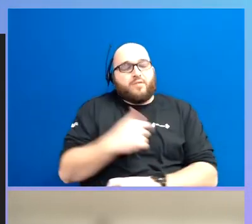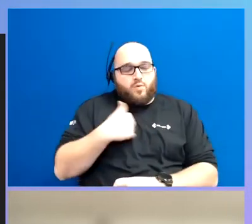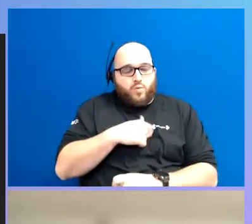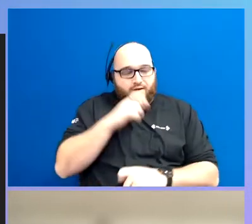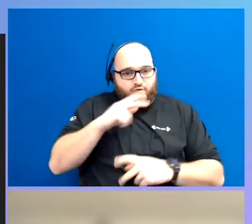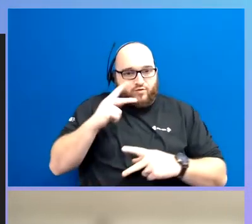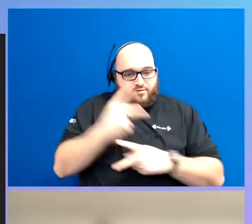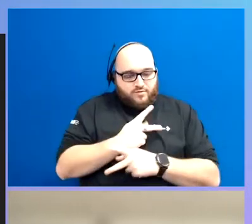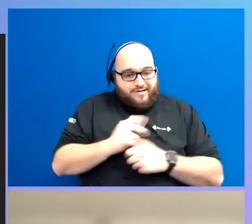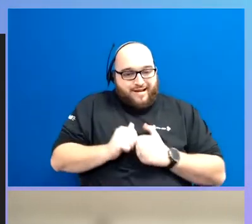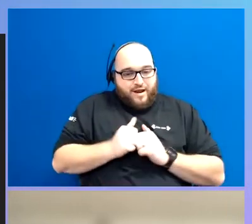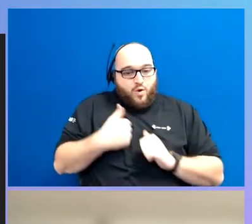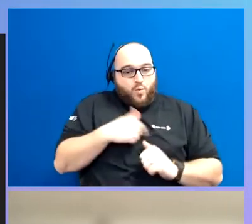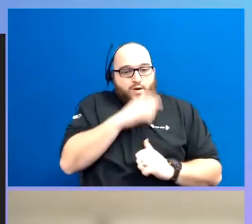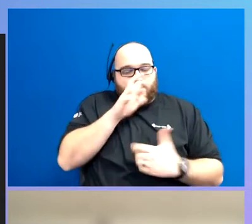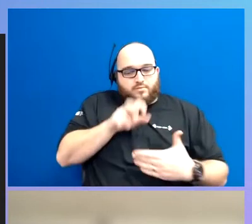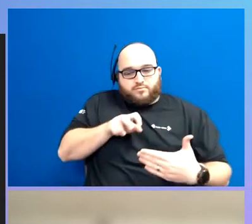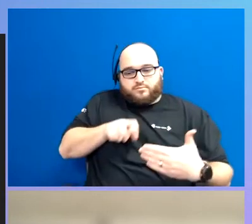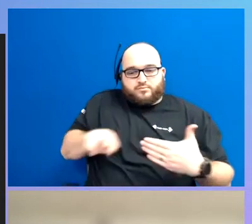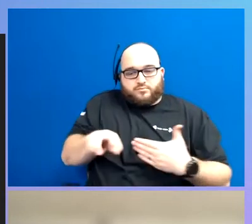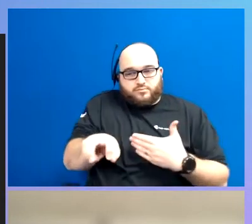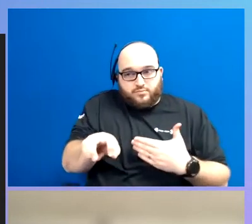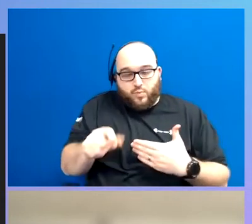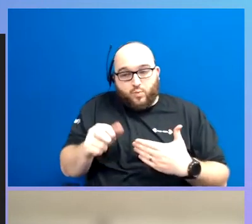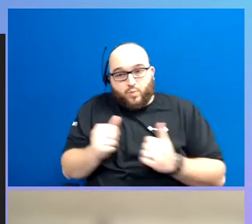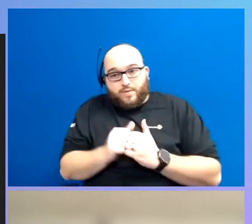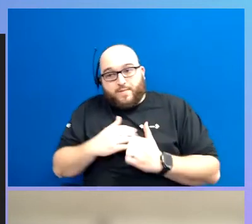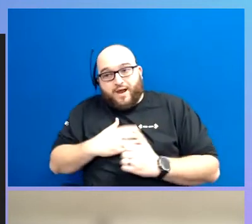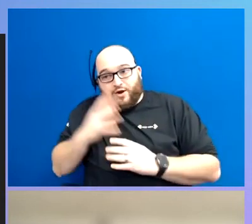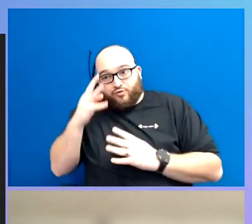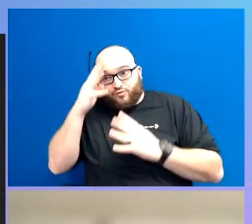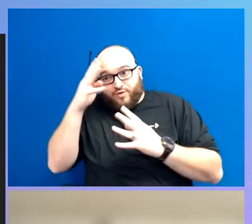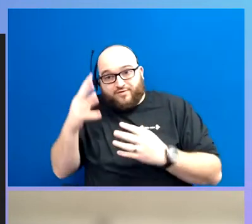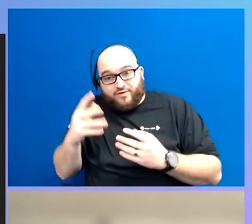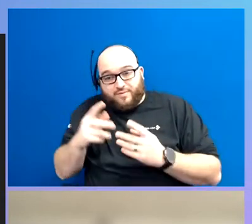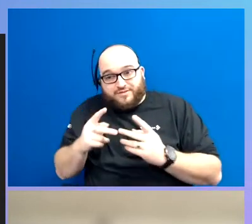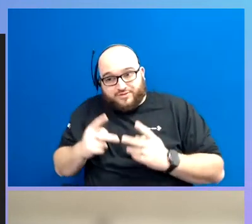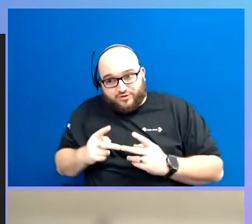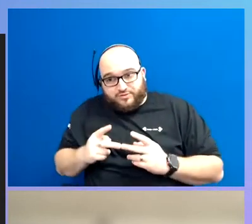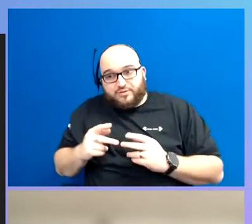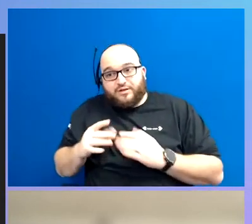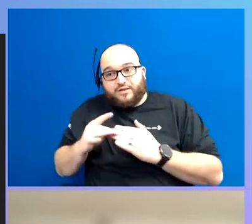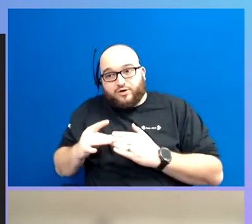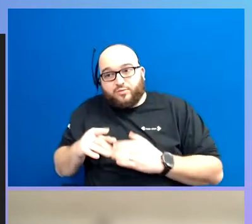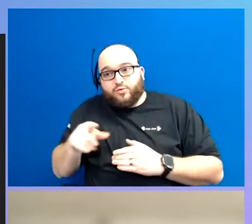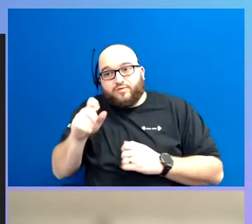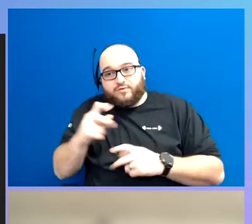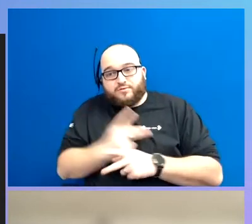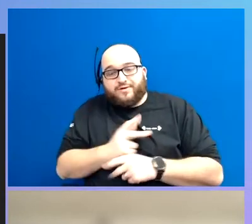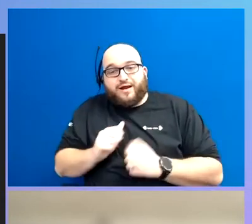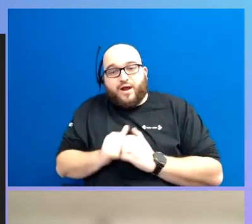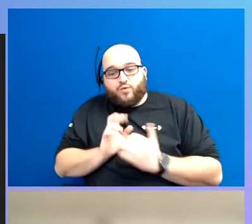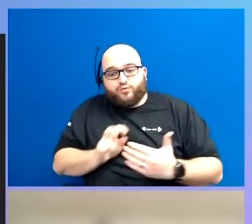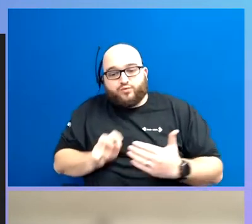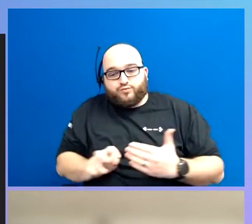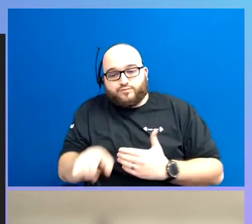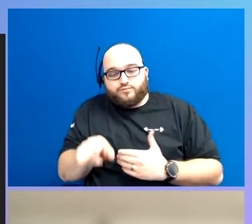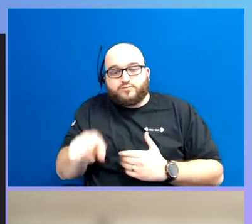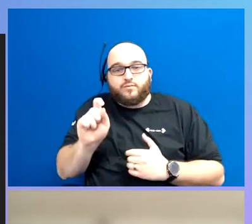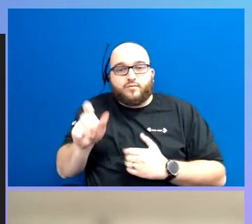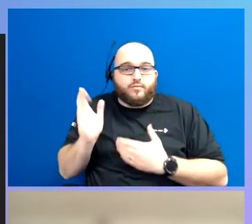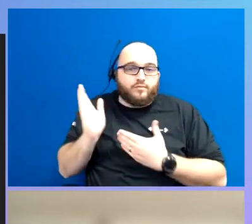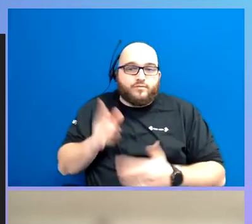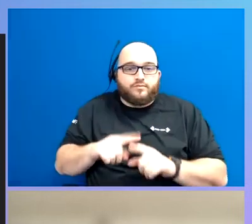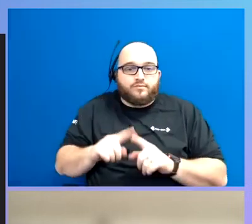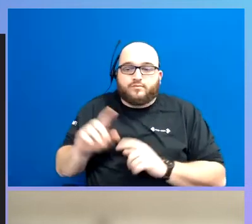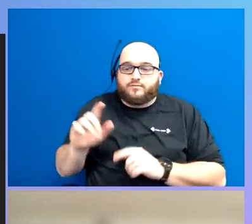job, and if you work in a creative position like I did, or creative leadership, is you have to learn how to navigate them. You need to bring alliances,